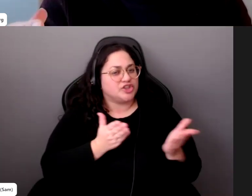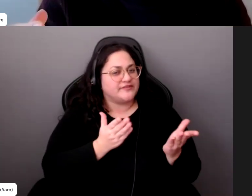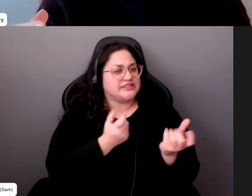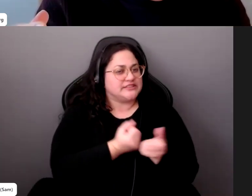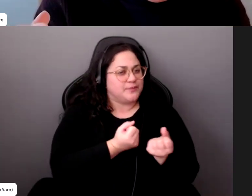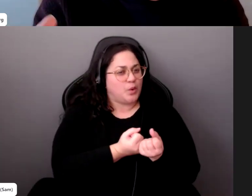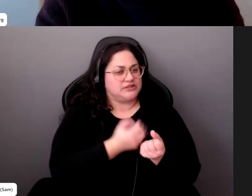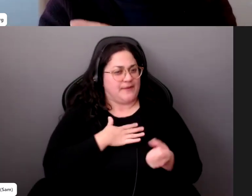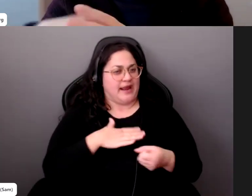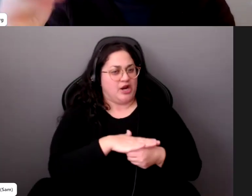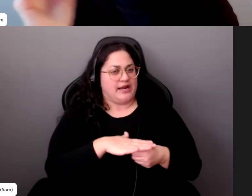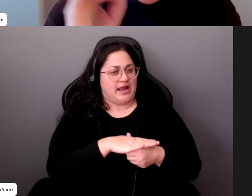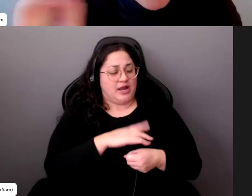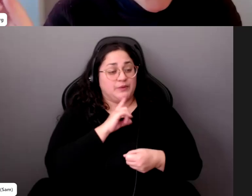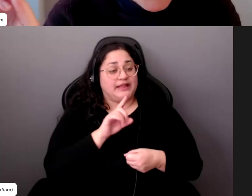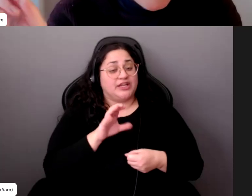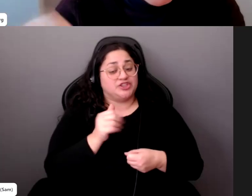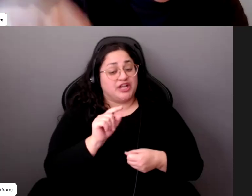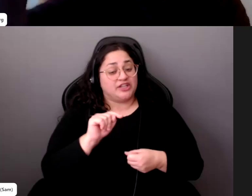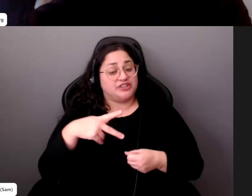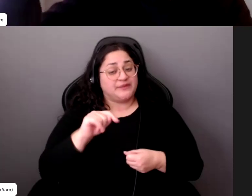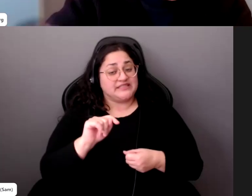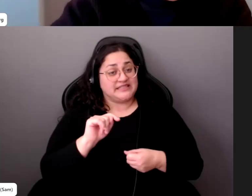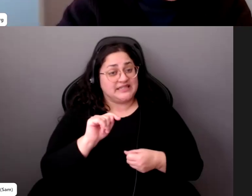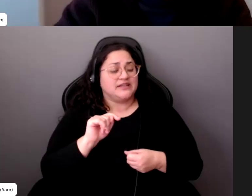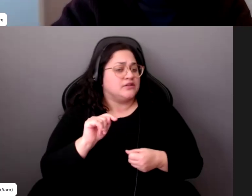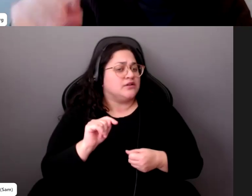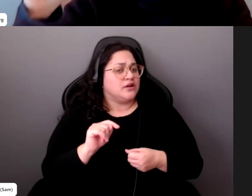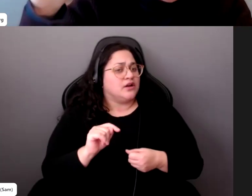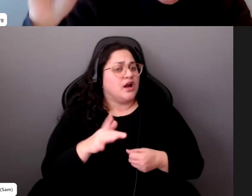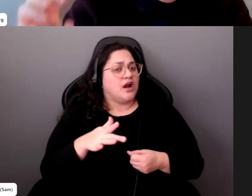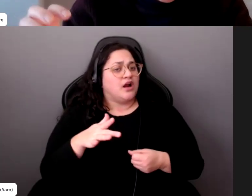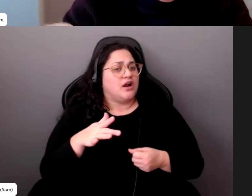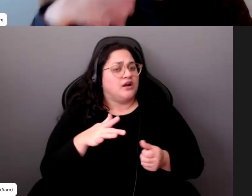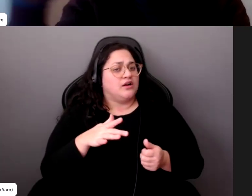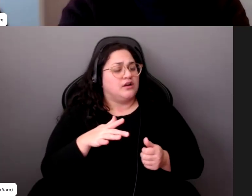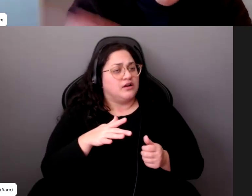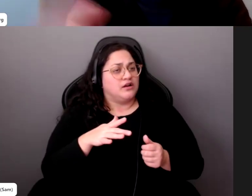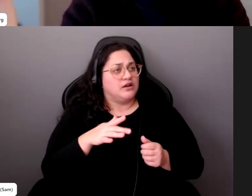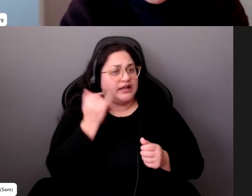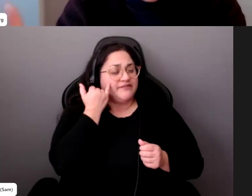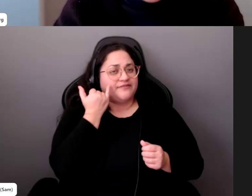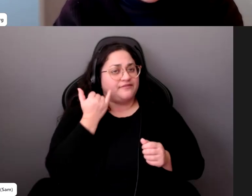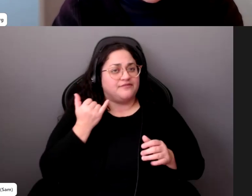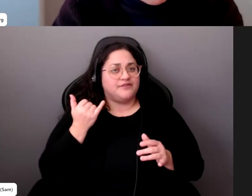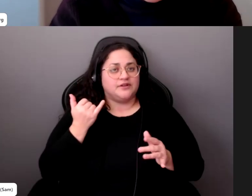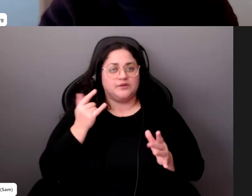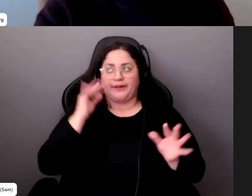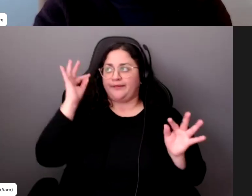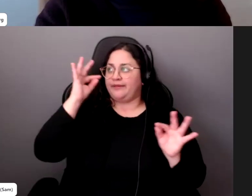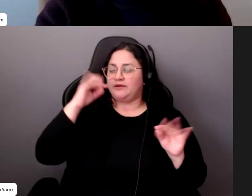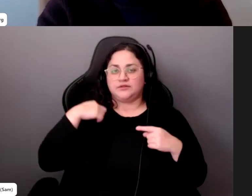to start because when you just Google something, you get so many websites and it can be really difficult to open,